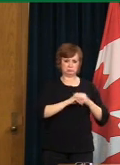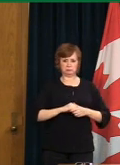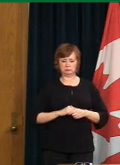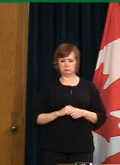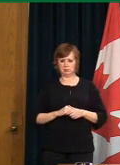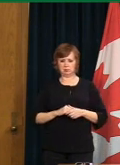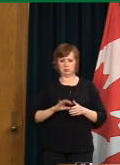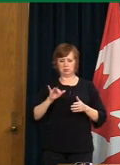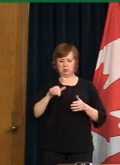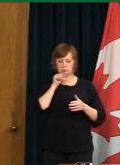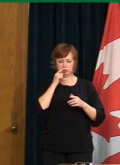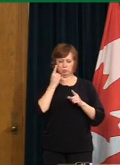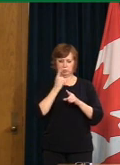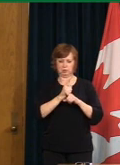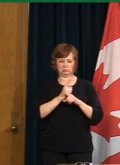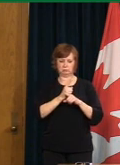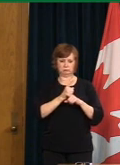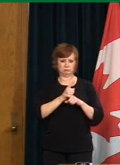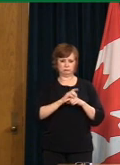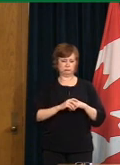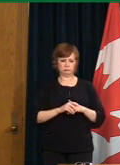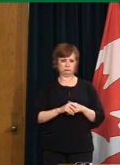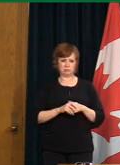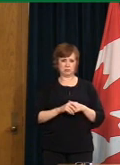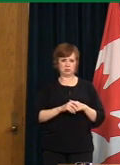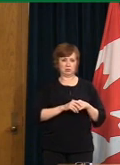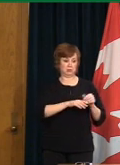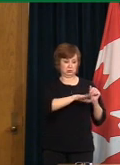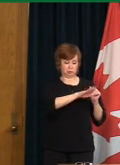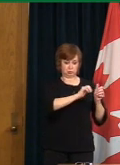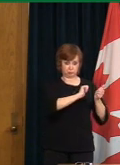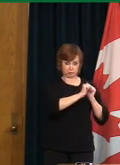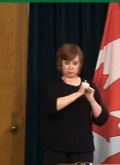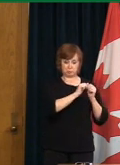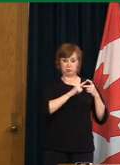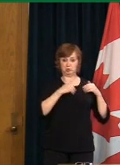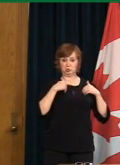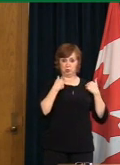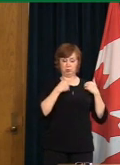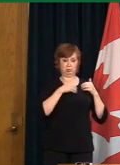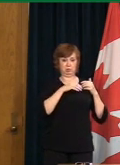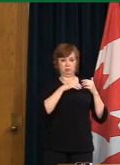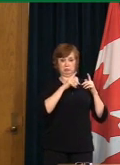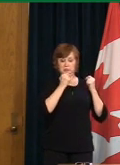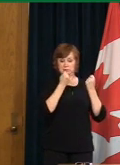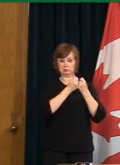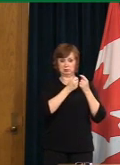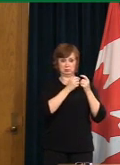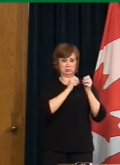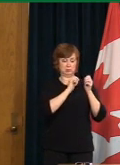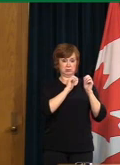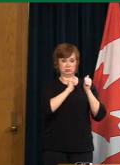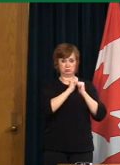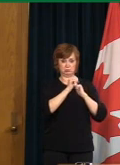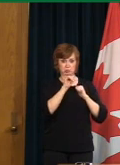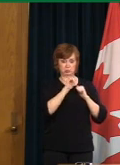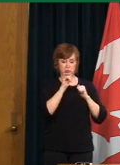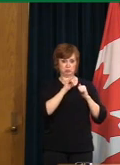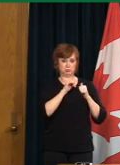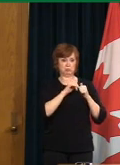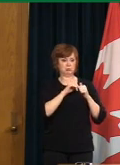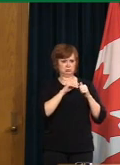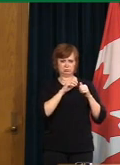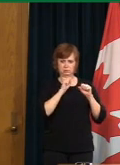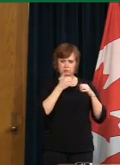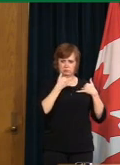isn't the case. When you look at the kids' sports, youth athletics will still team-based athletics will still be